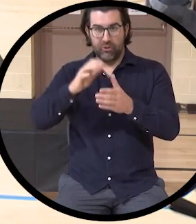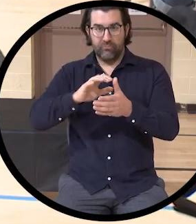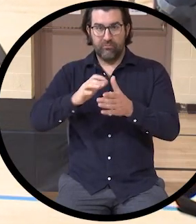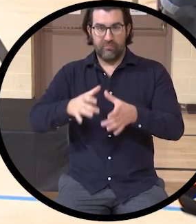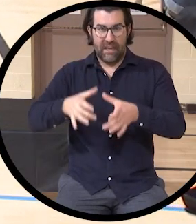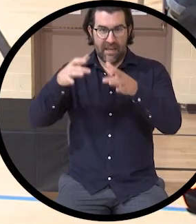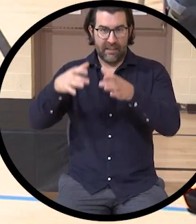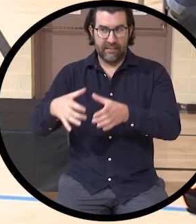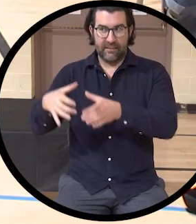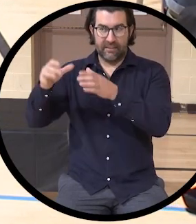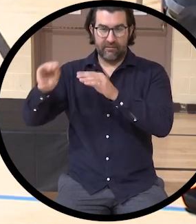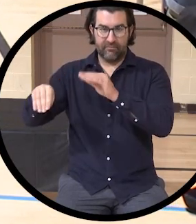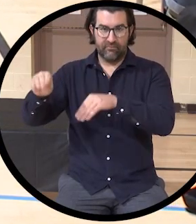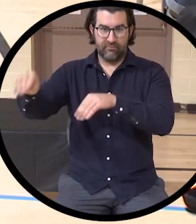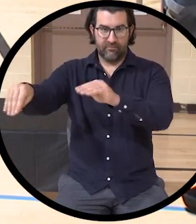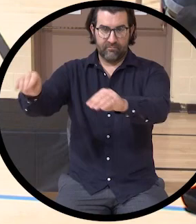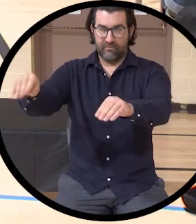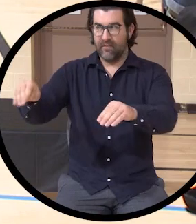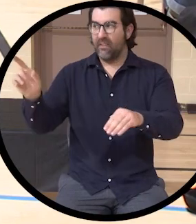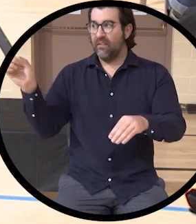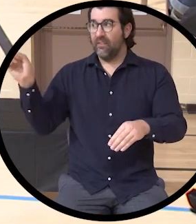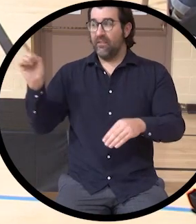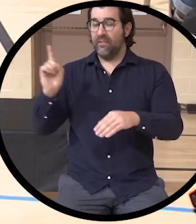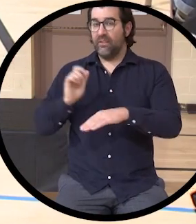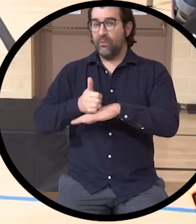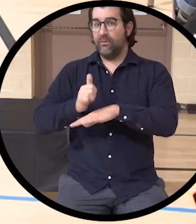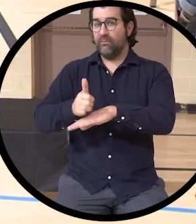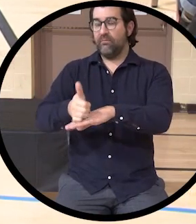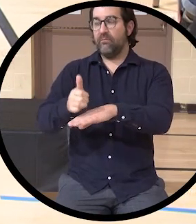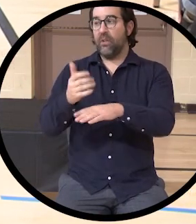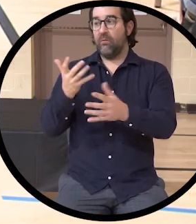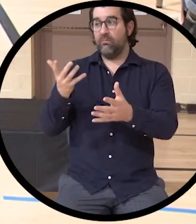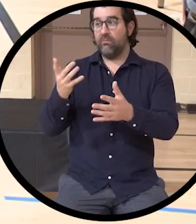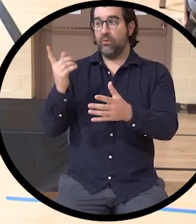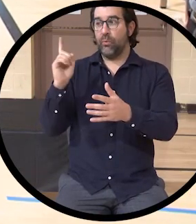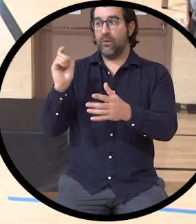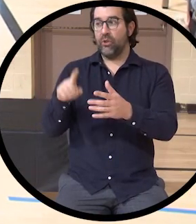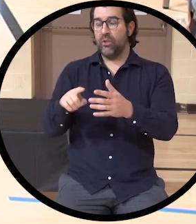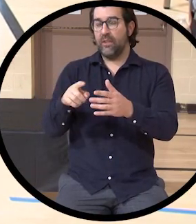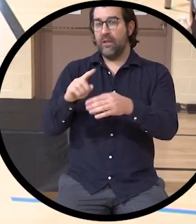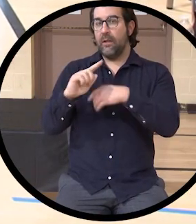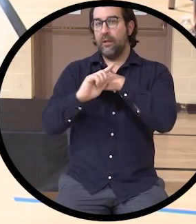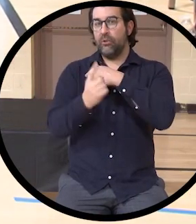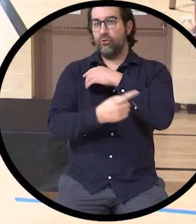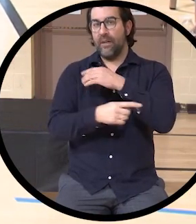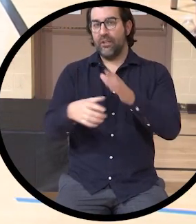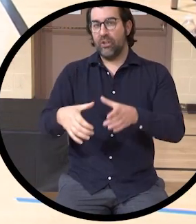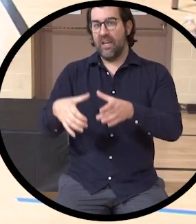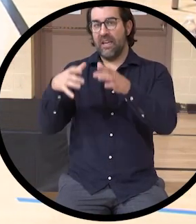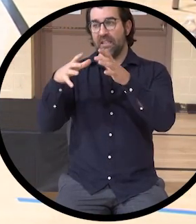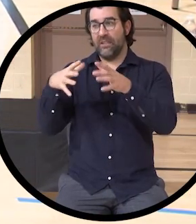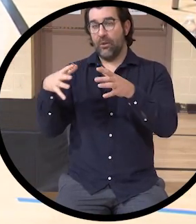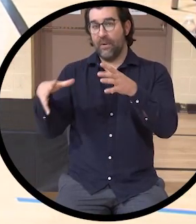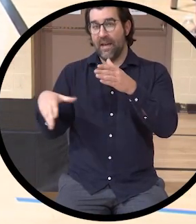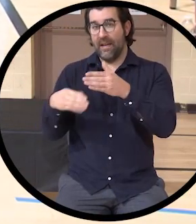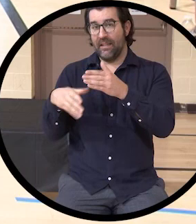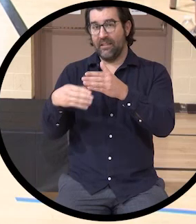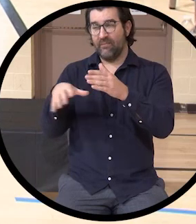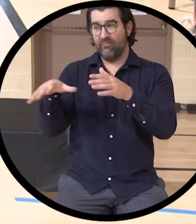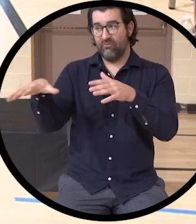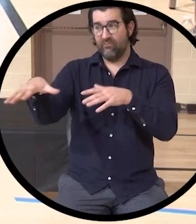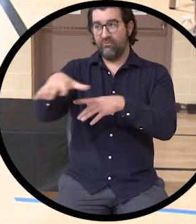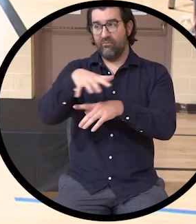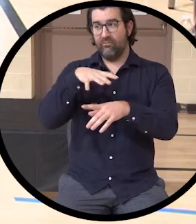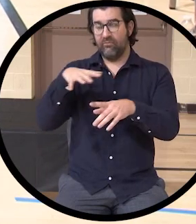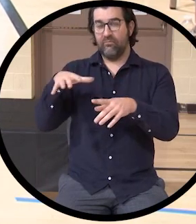about incorporating other things like public trash cans into the design. I'll let Paige give a brief answer, but the other resource I'll